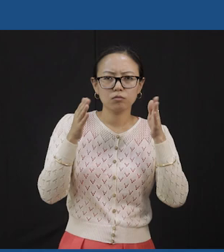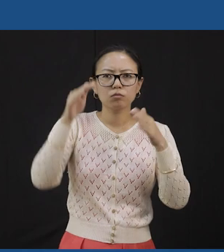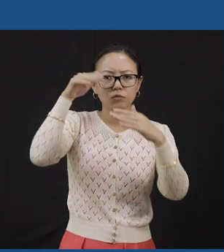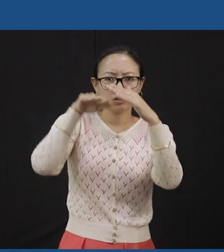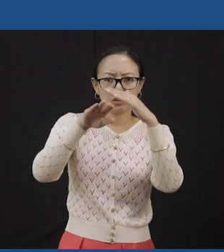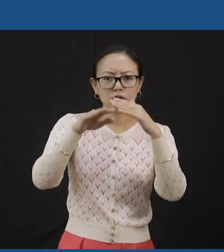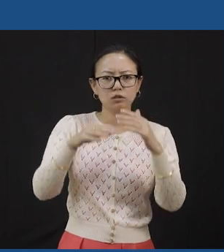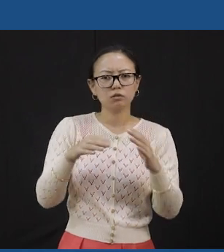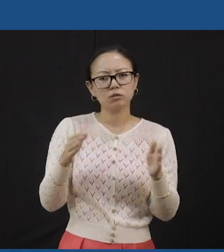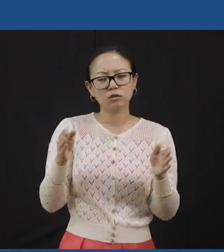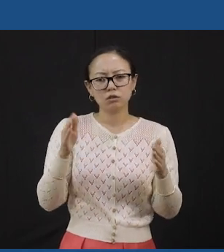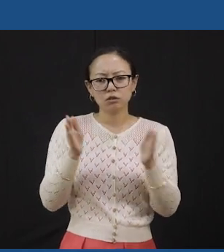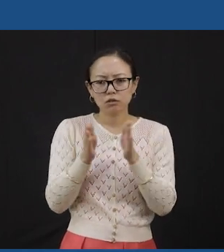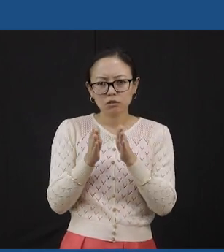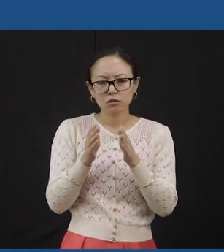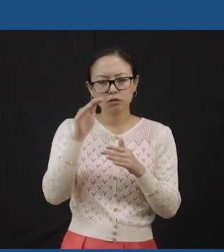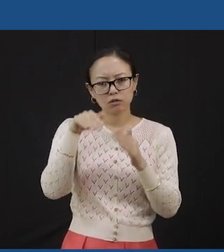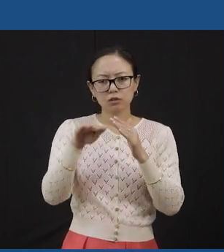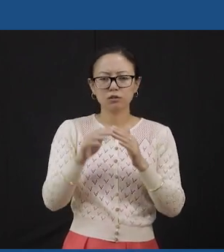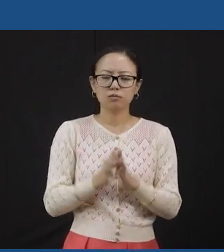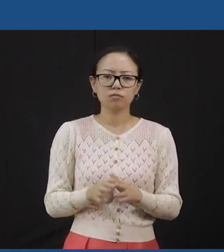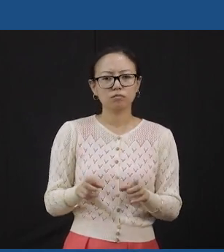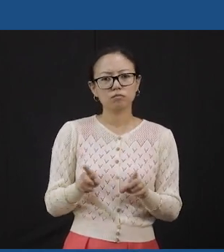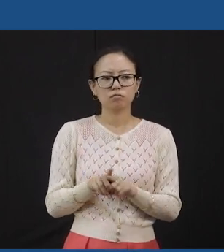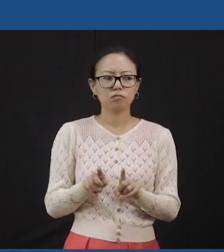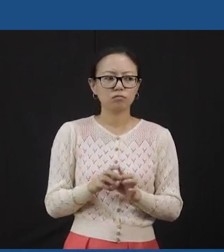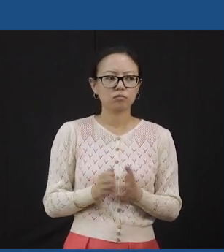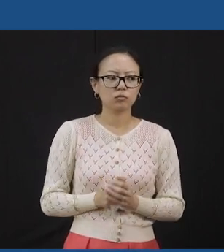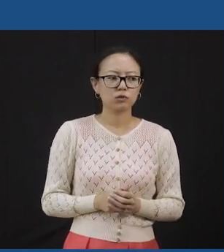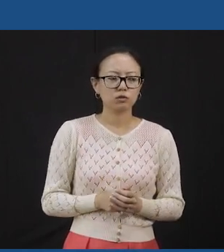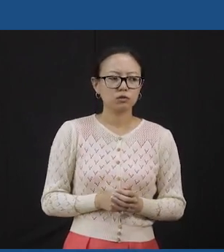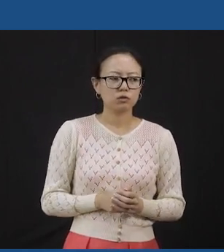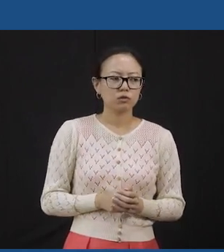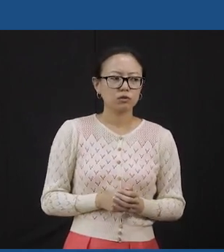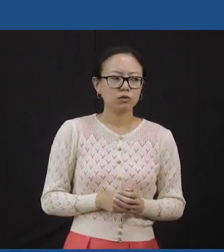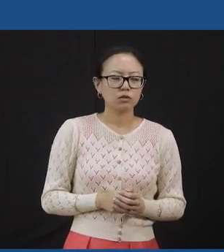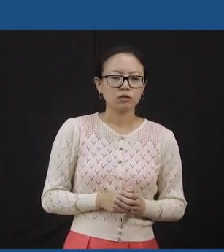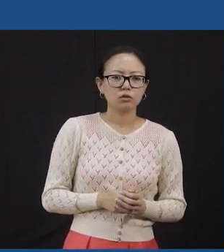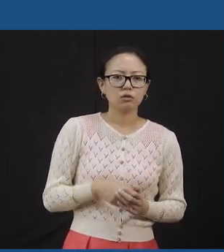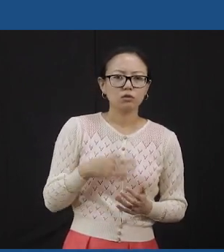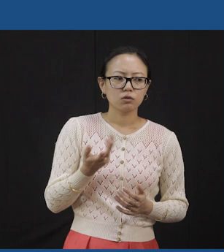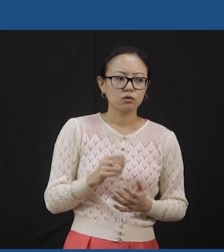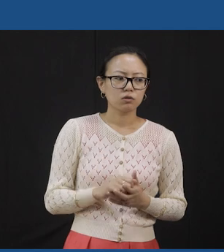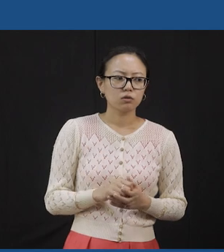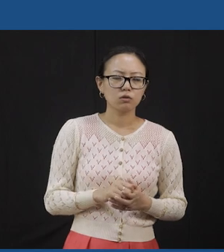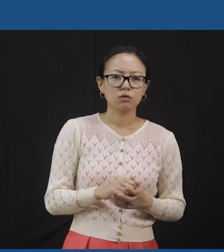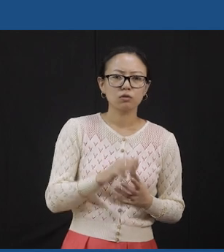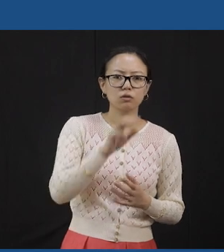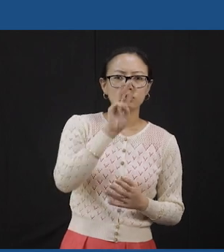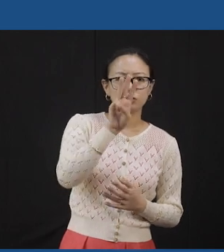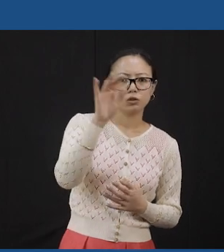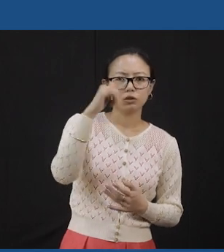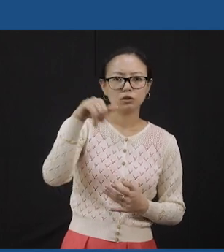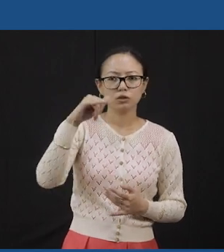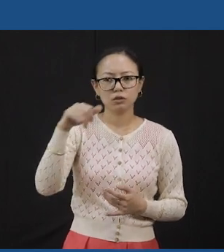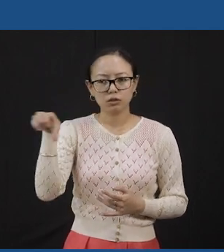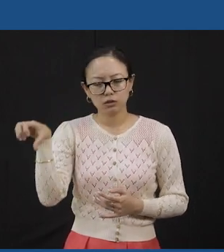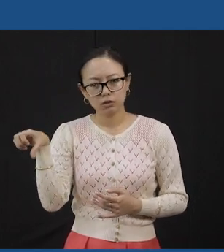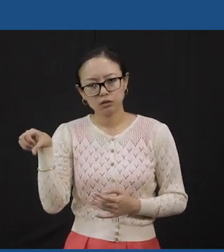write 9 on the 1's place, 6 on the 10's place, 3. Now you have